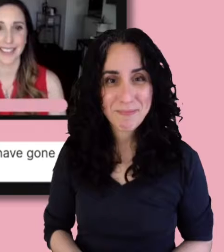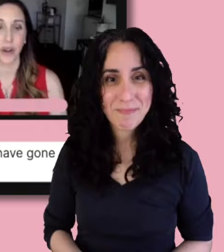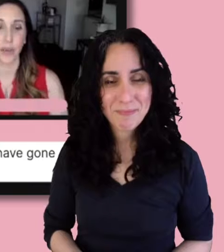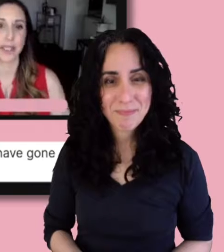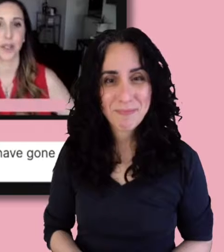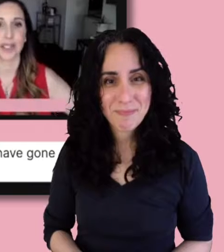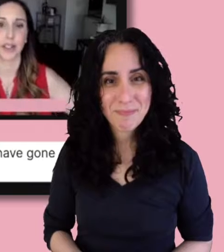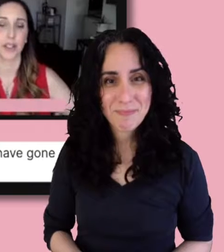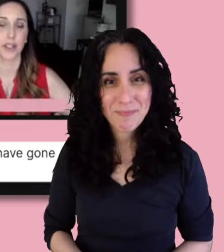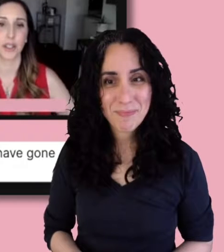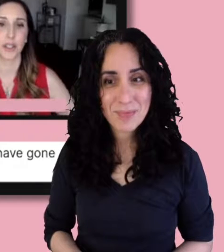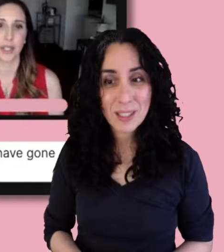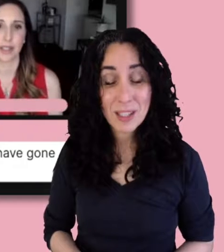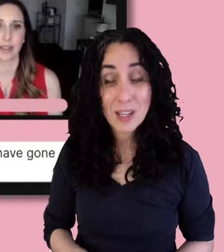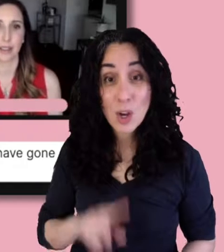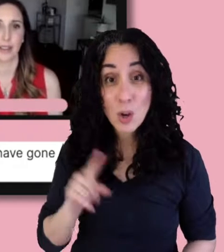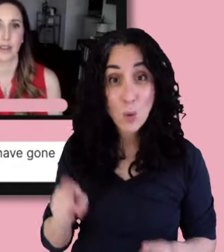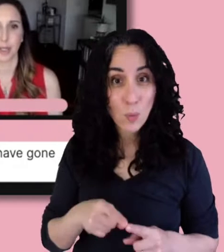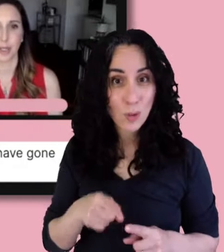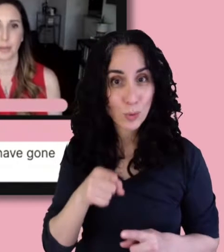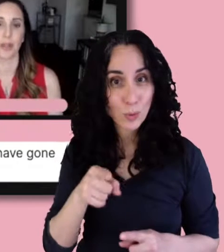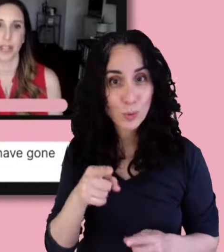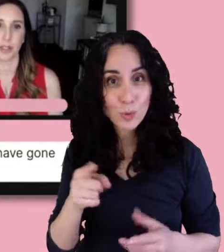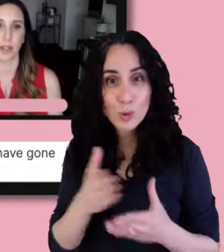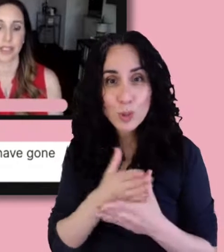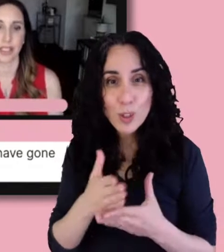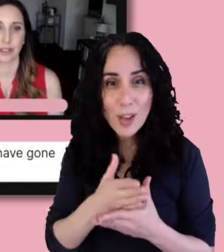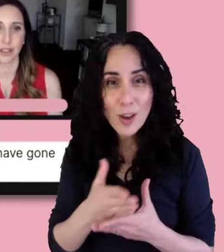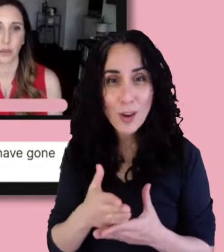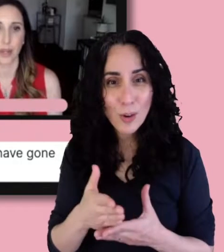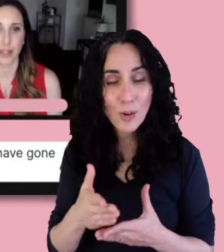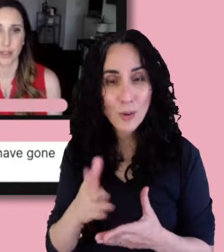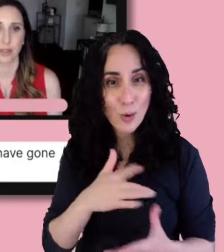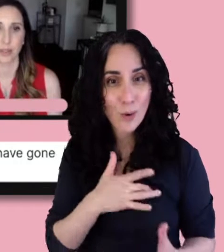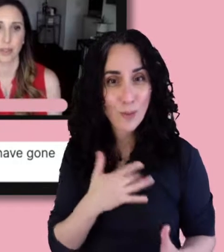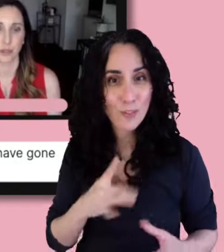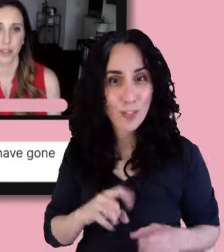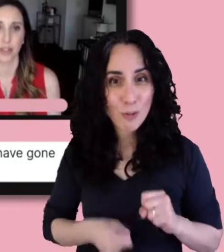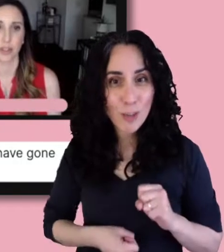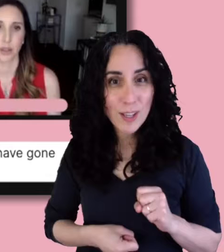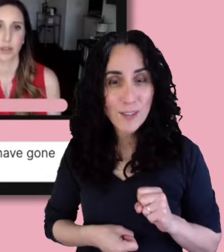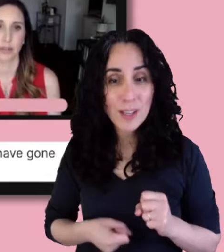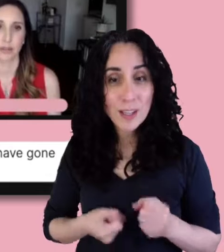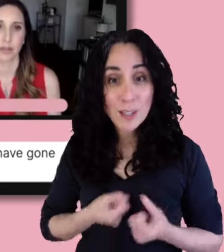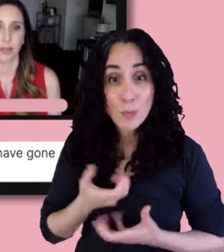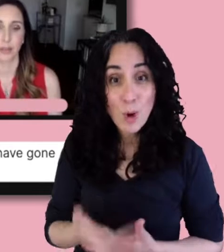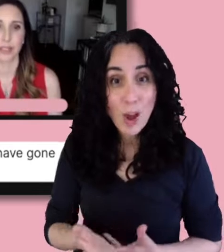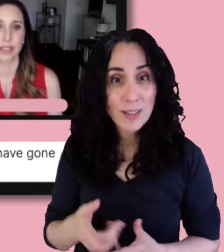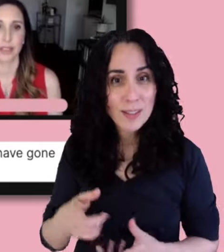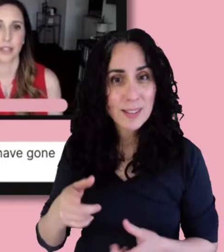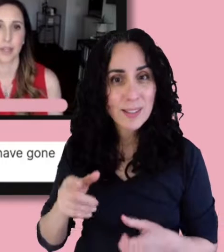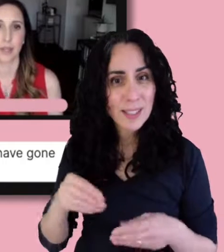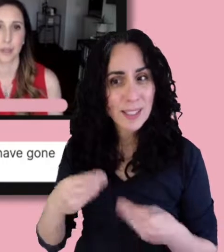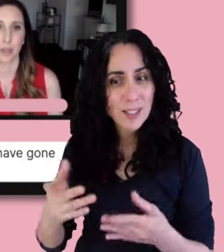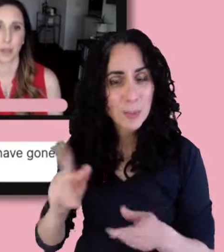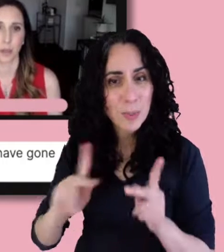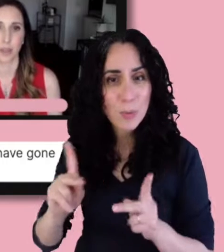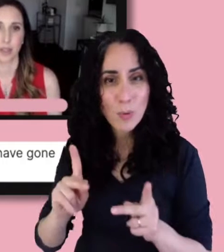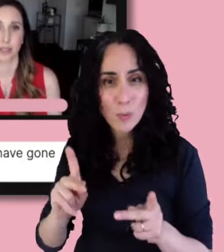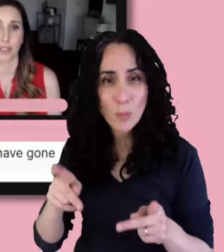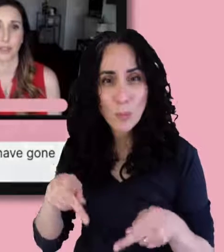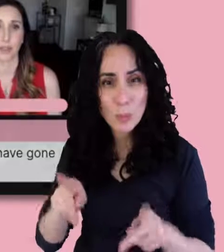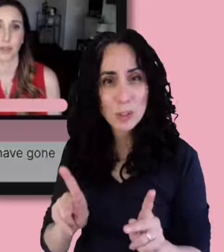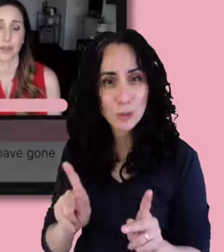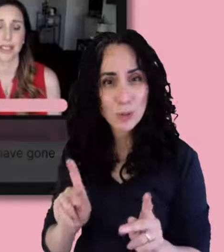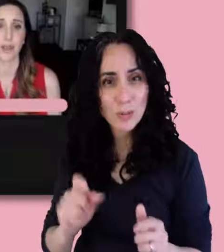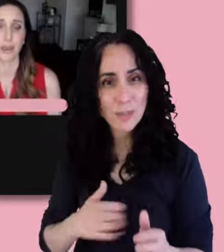It's always going to be there. You're doing other people actually quite a service when you share your grief, because it gives other people permission to